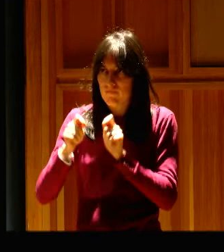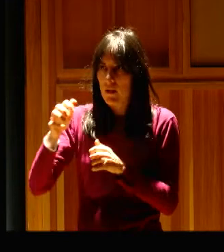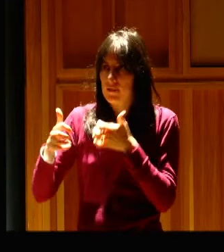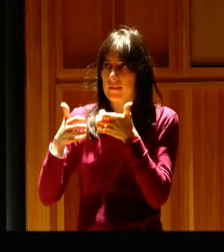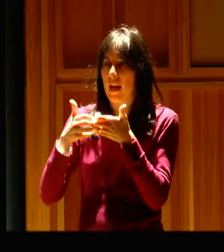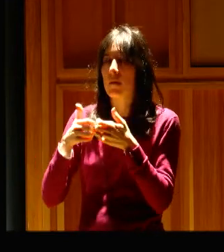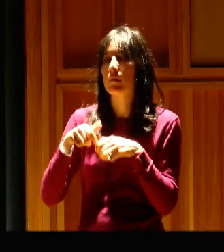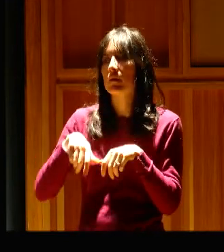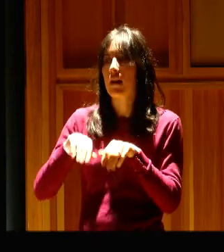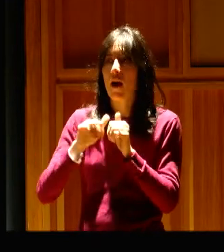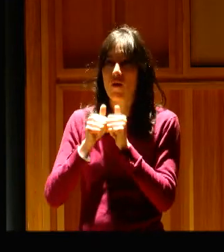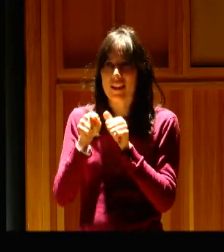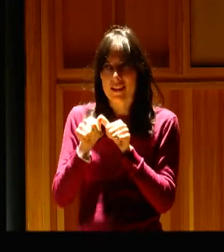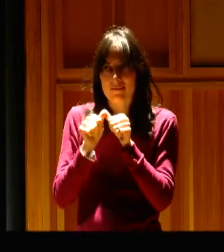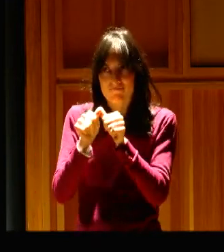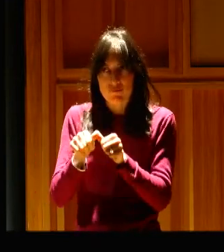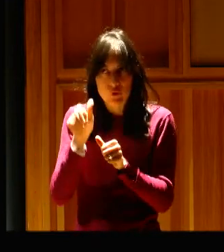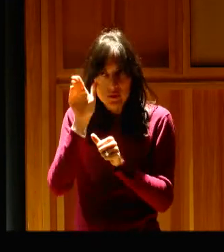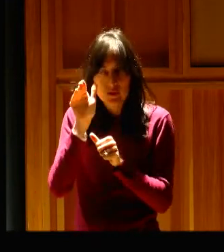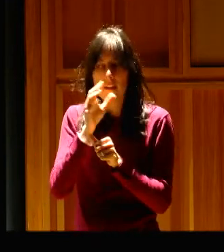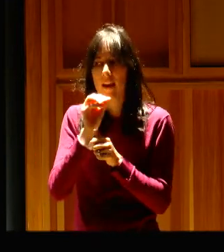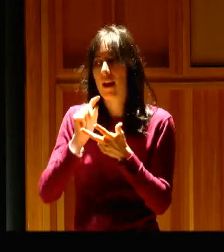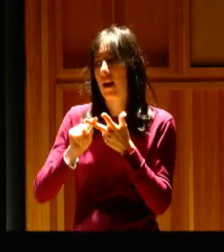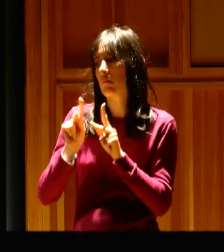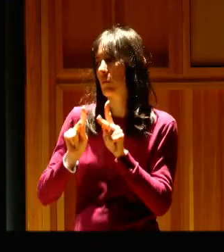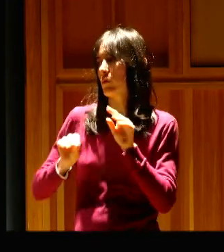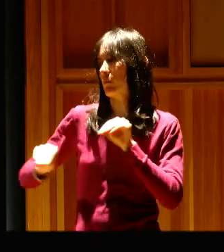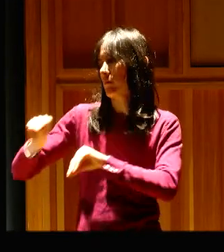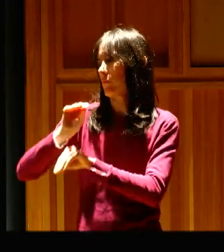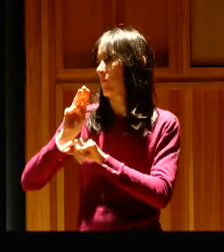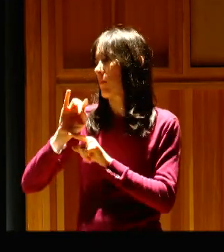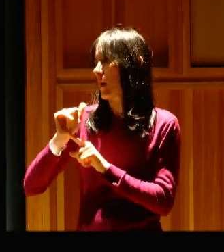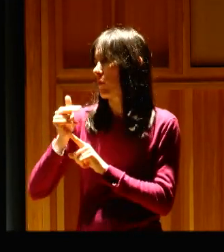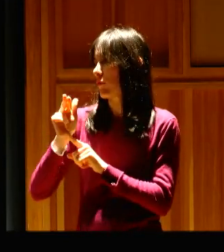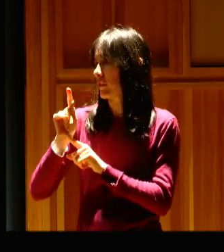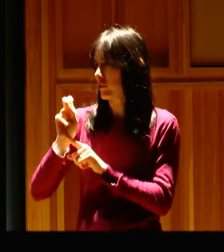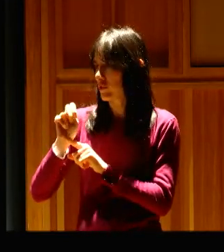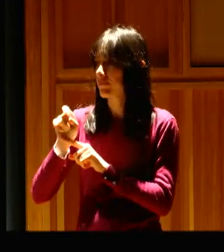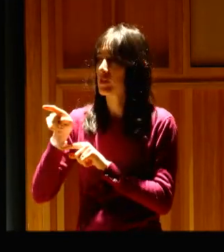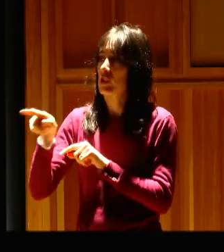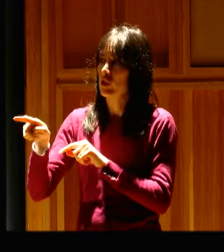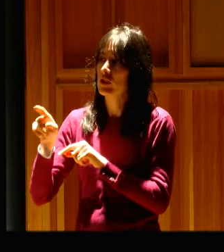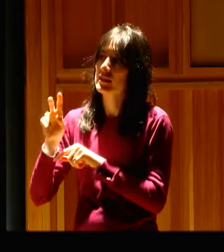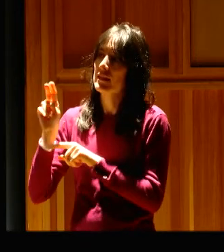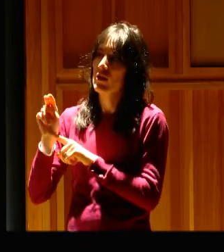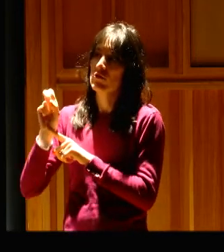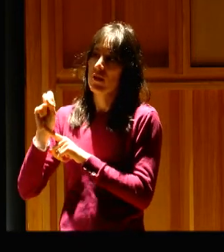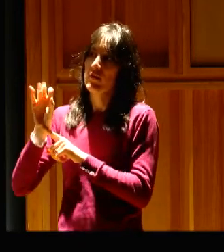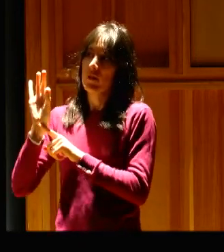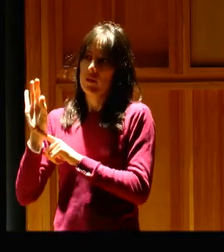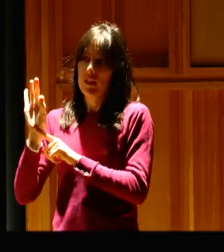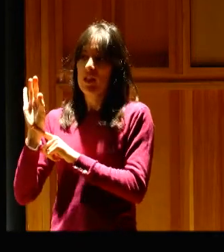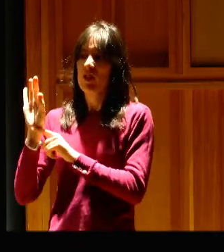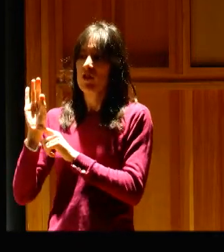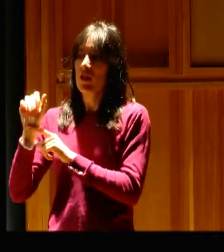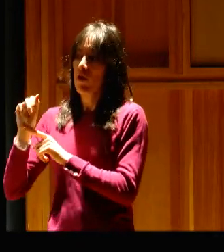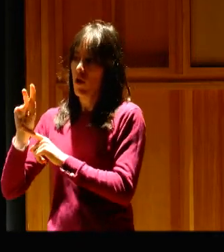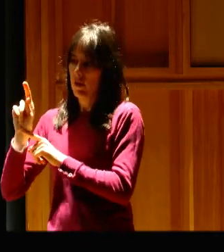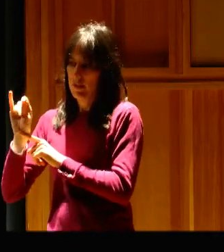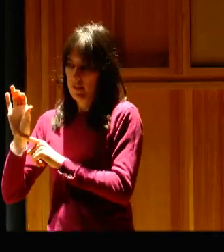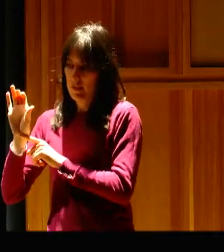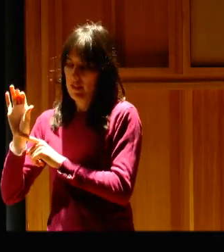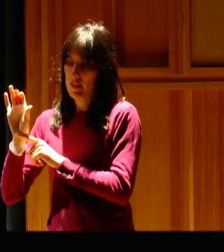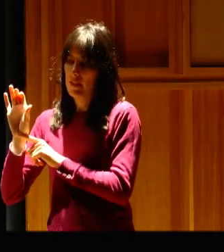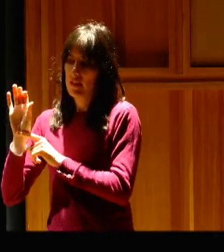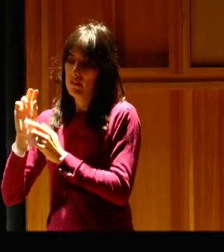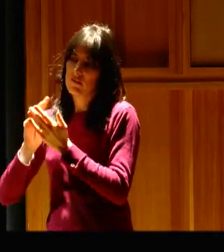and migration. She currently serves as the principal investigator of the National Science Foundation-funded Arctic Migration in Harmony,